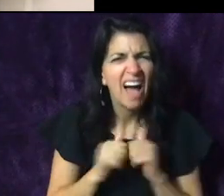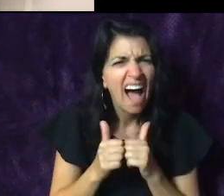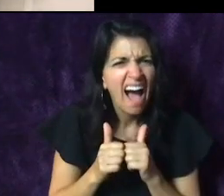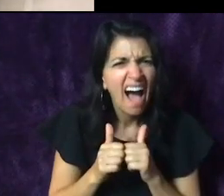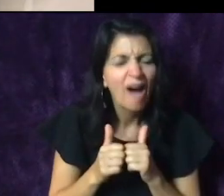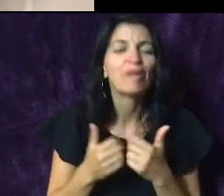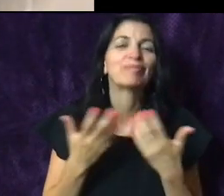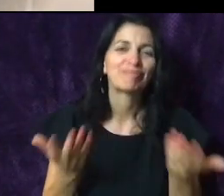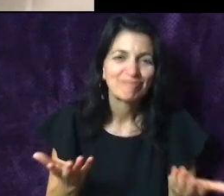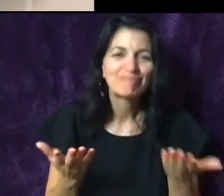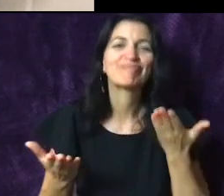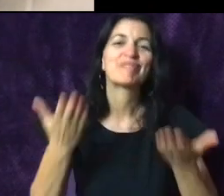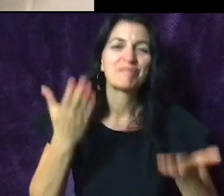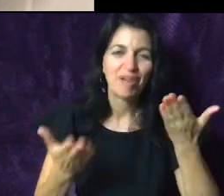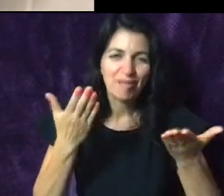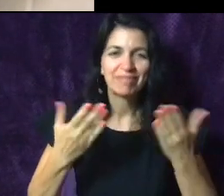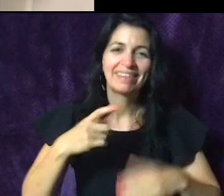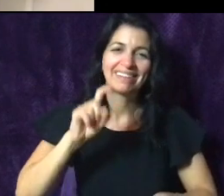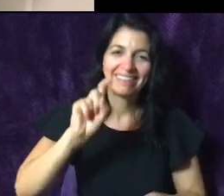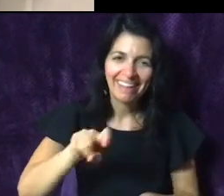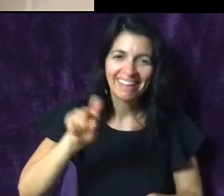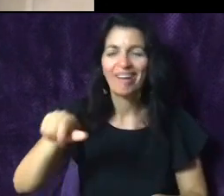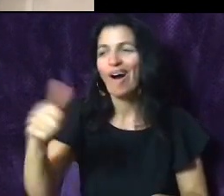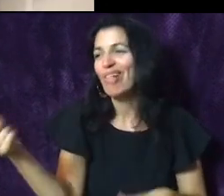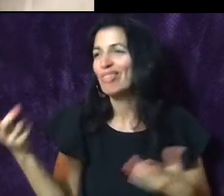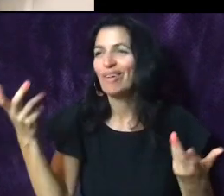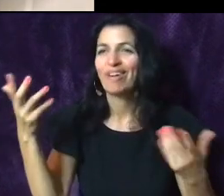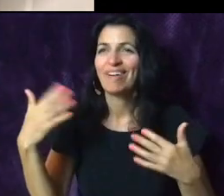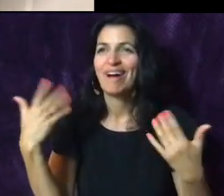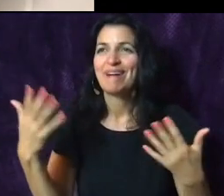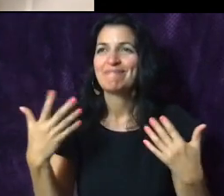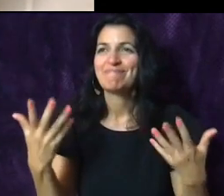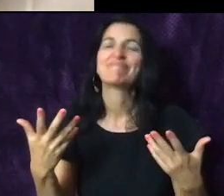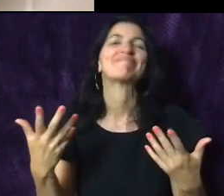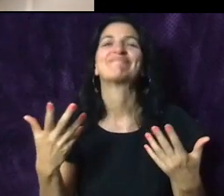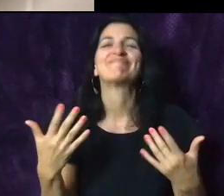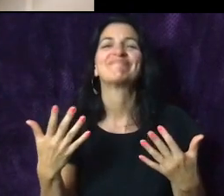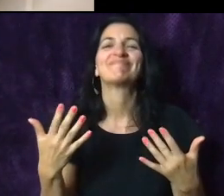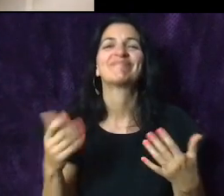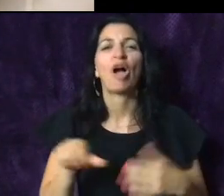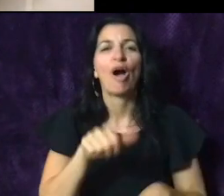So how am I going to do that? Well, I'm probably going to need another instrument, another